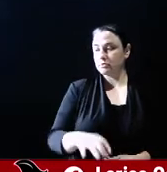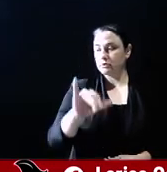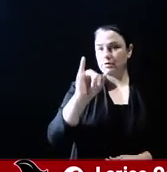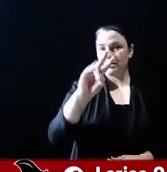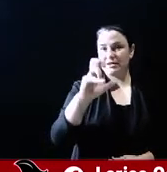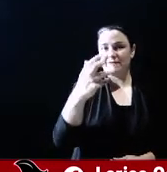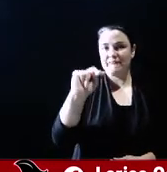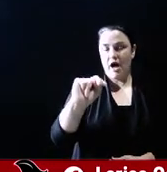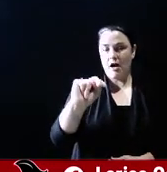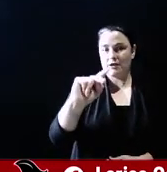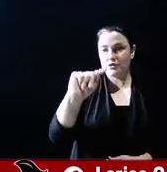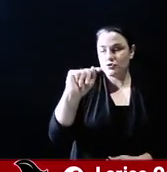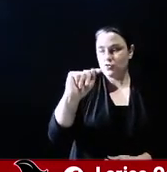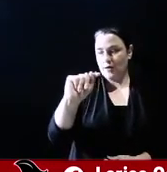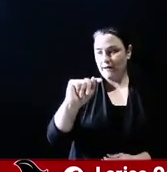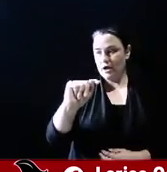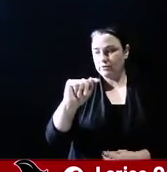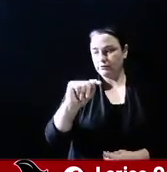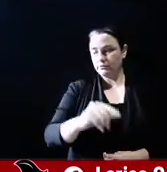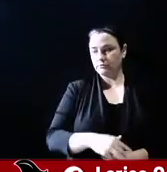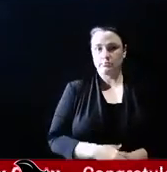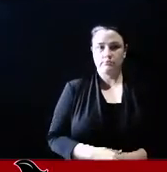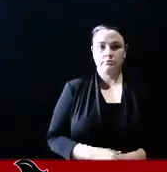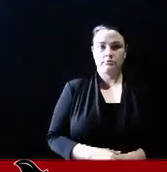Iban Alexander Tovar.